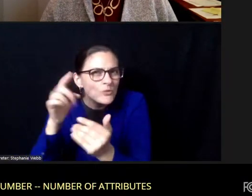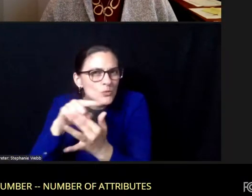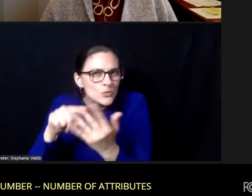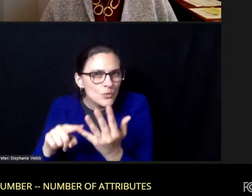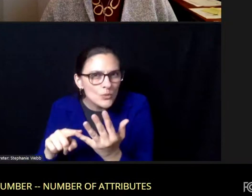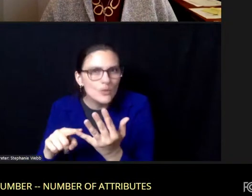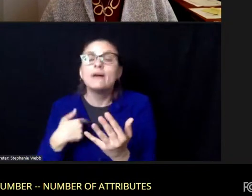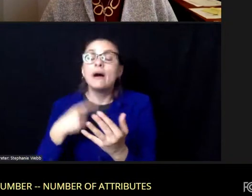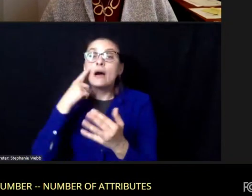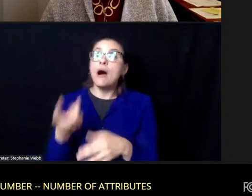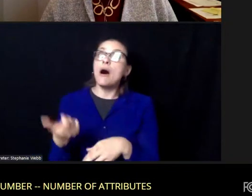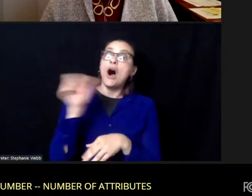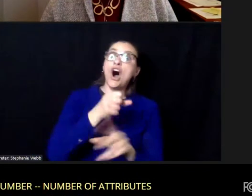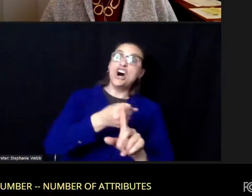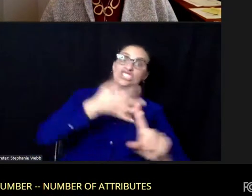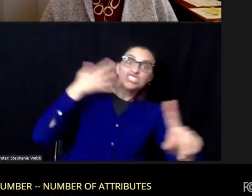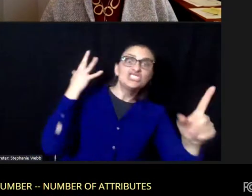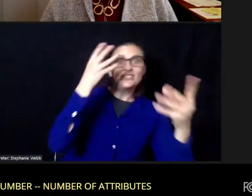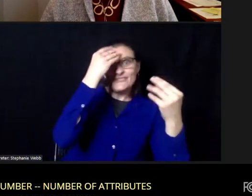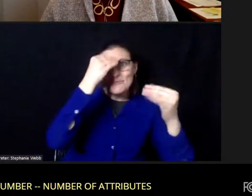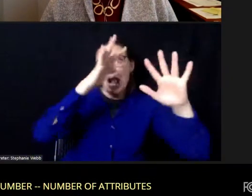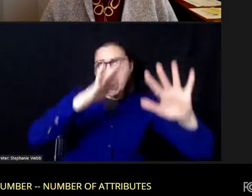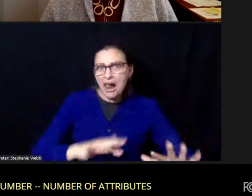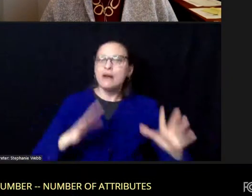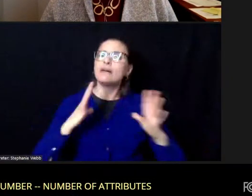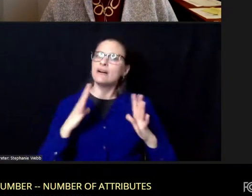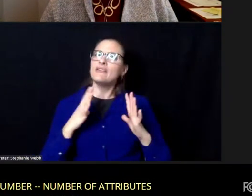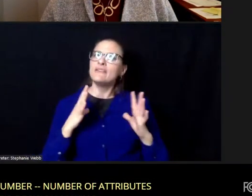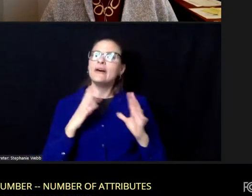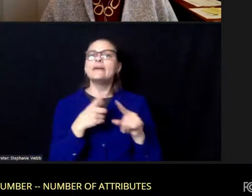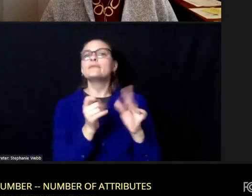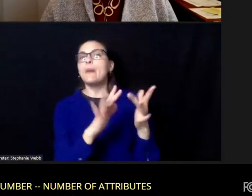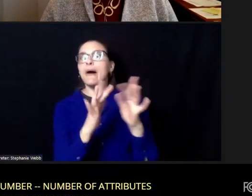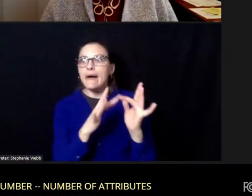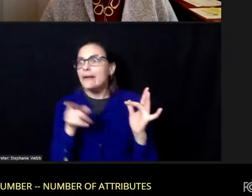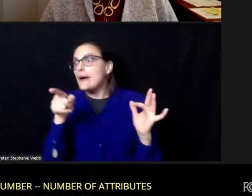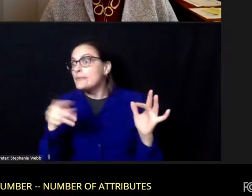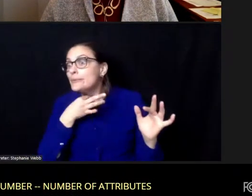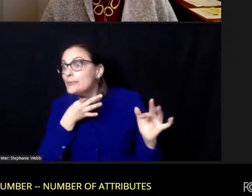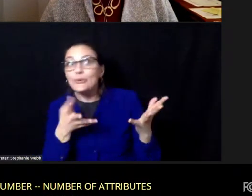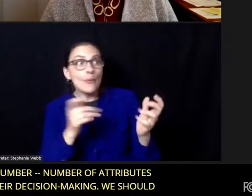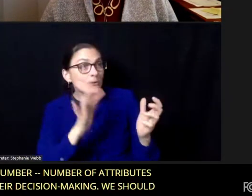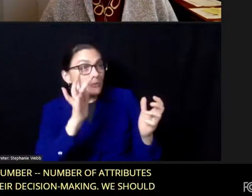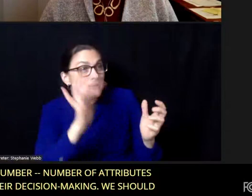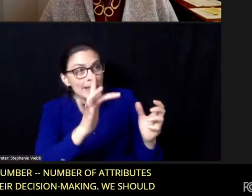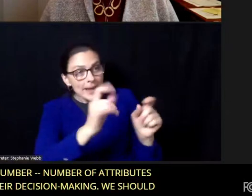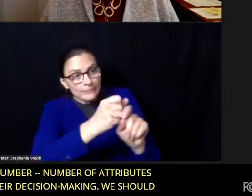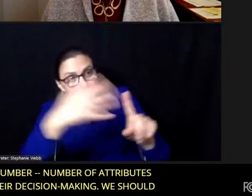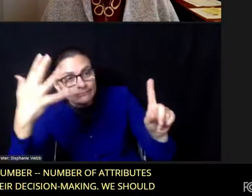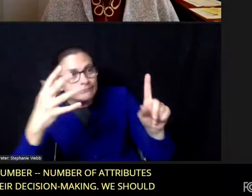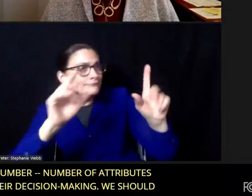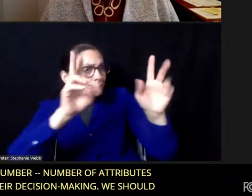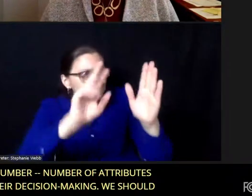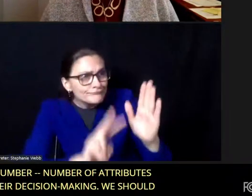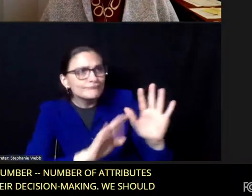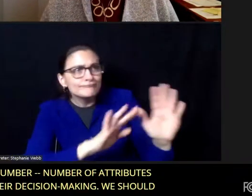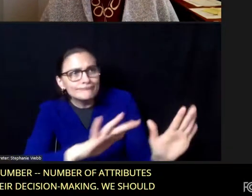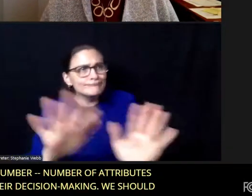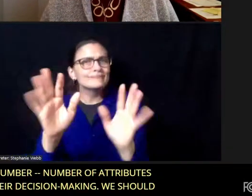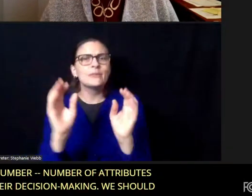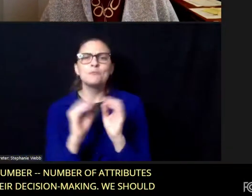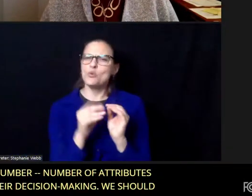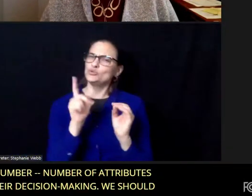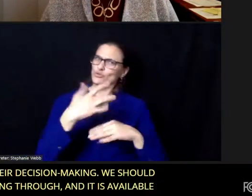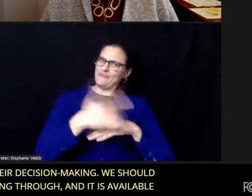as by available by clicking through, and it's available somewhere. But for what is